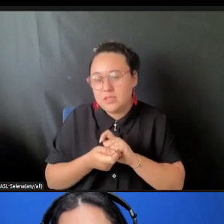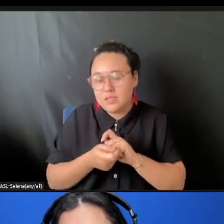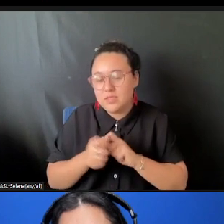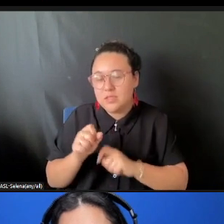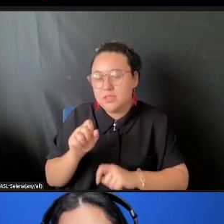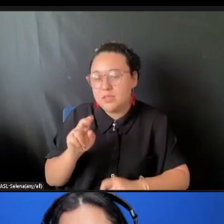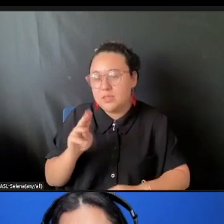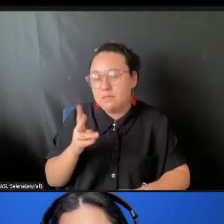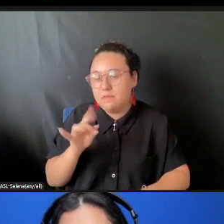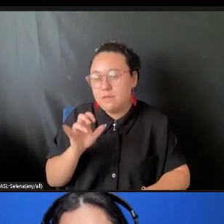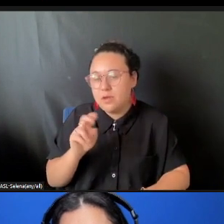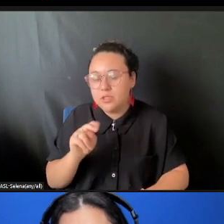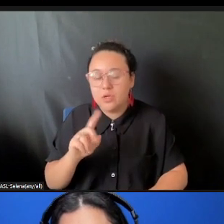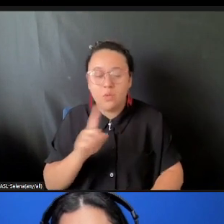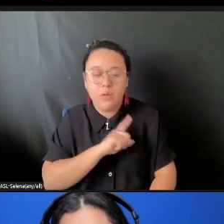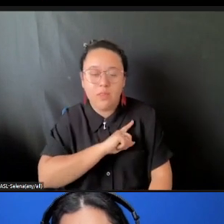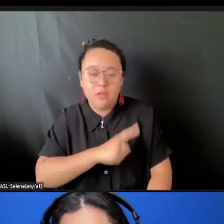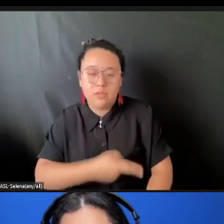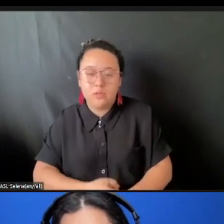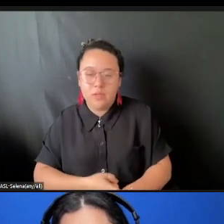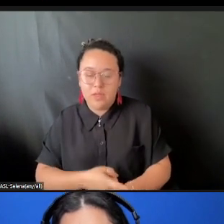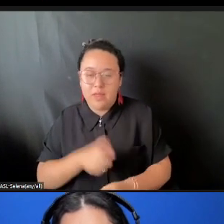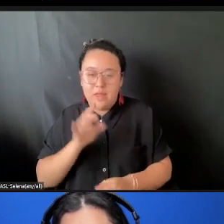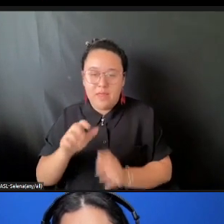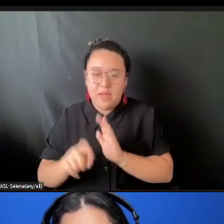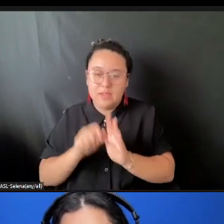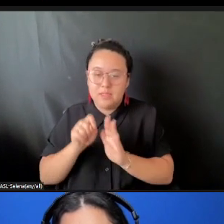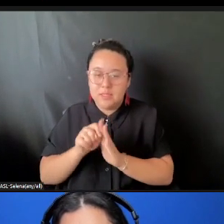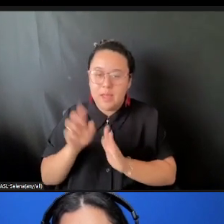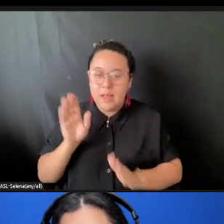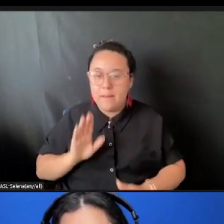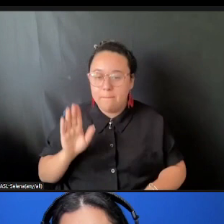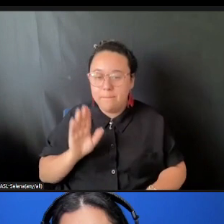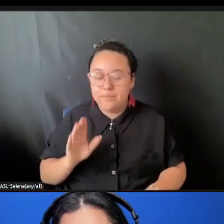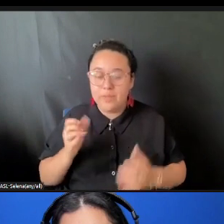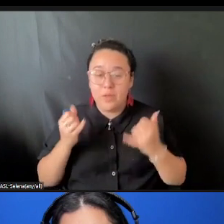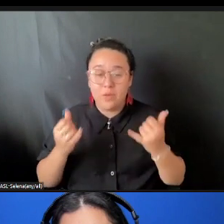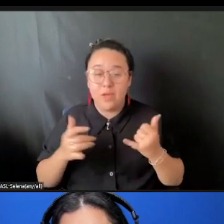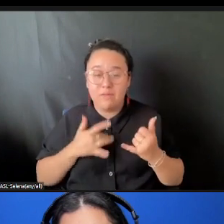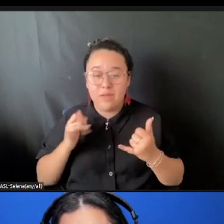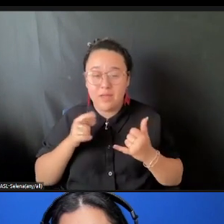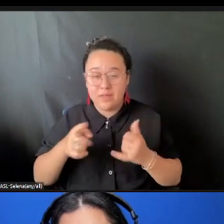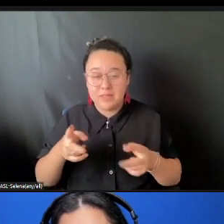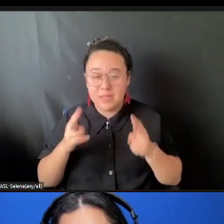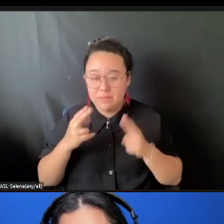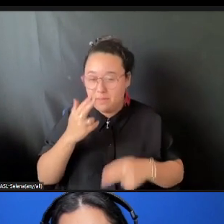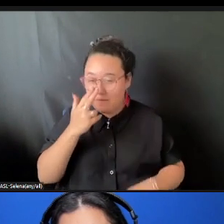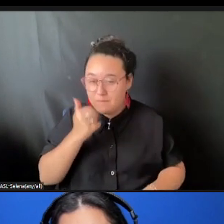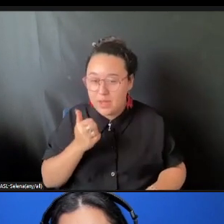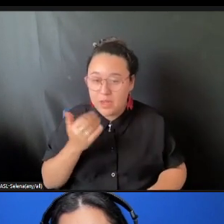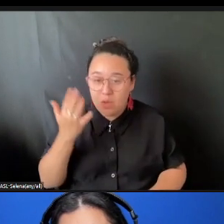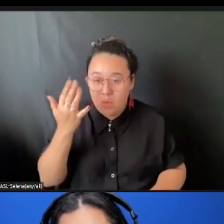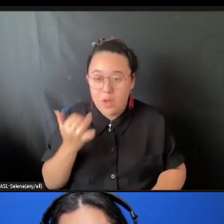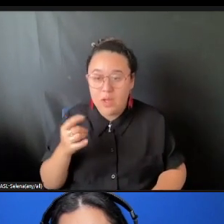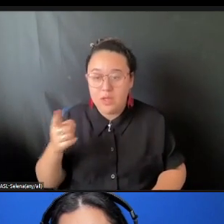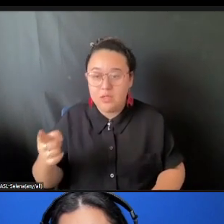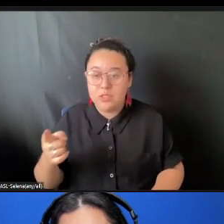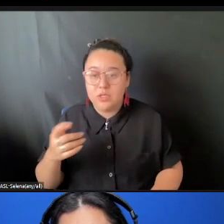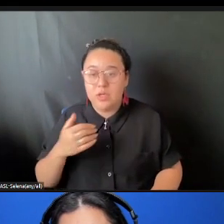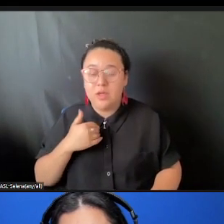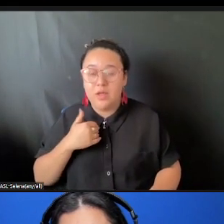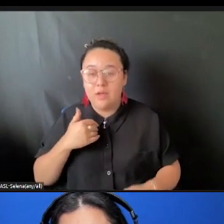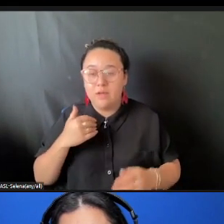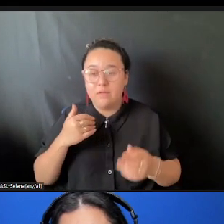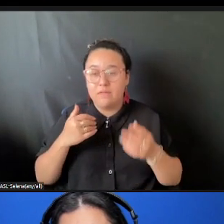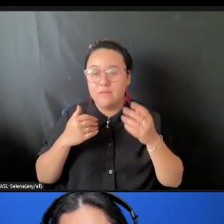was within sort of the time. And so in this case, I feel like this clip is so funny, because not only does she like have like a total